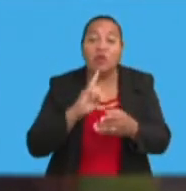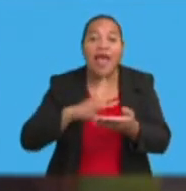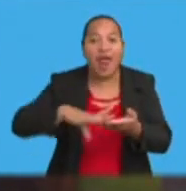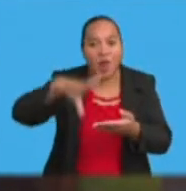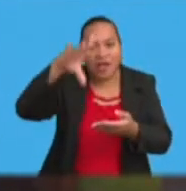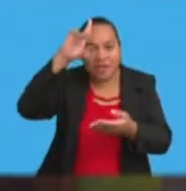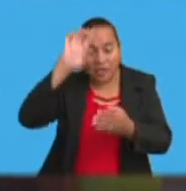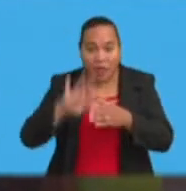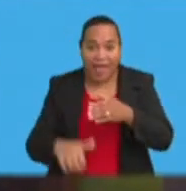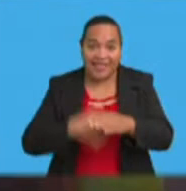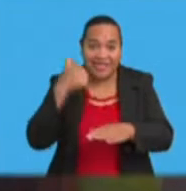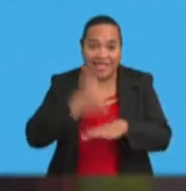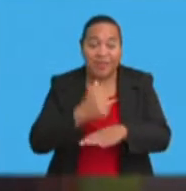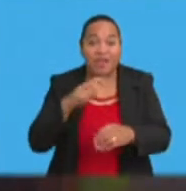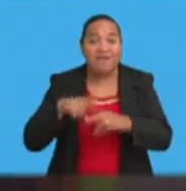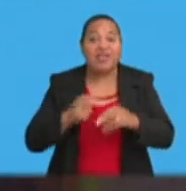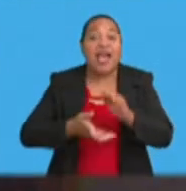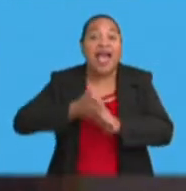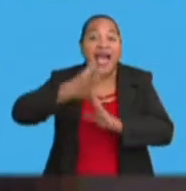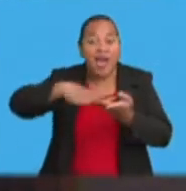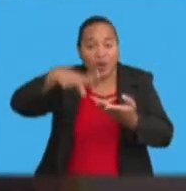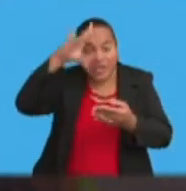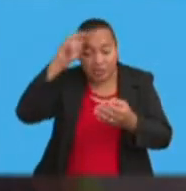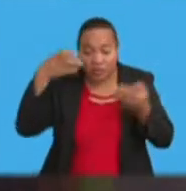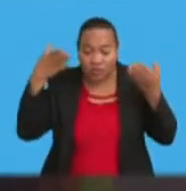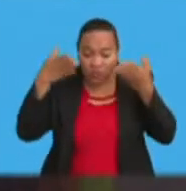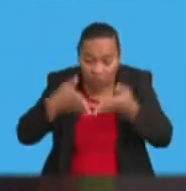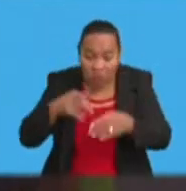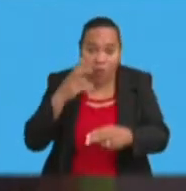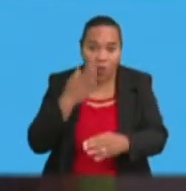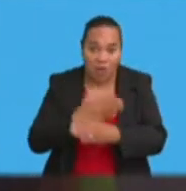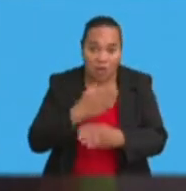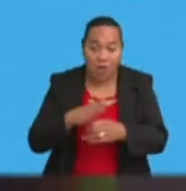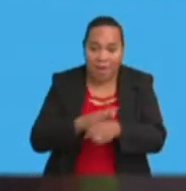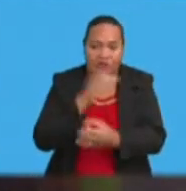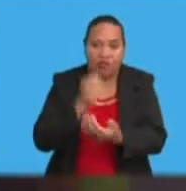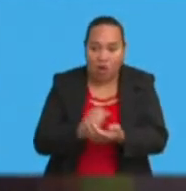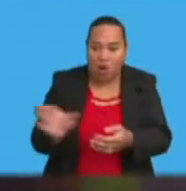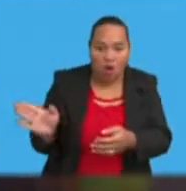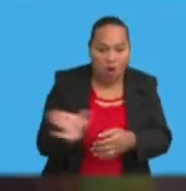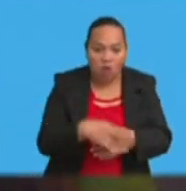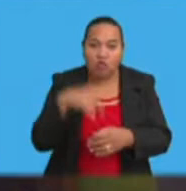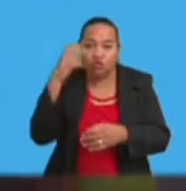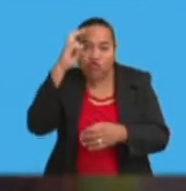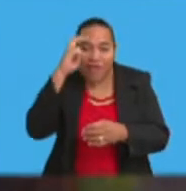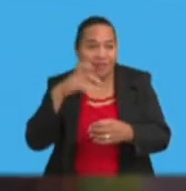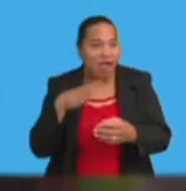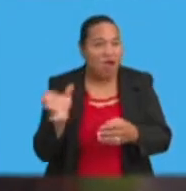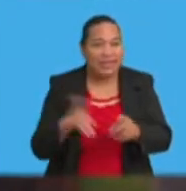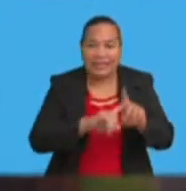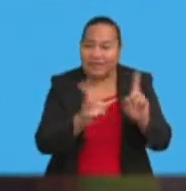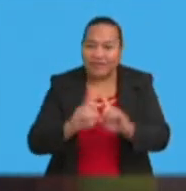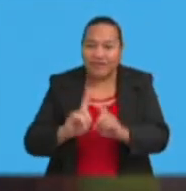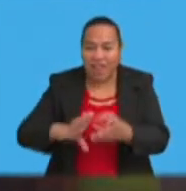Higher Education Commission that looks at the work, that tries to make sure that all of the training providers and education providers in this country